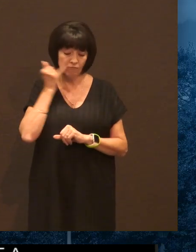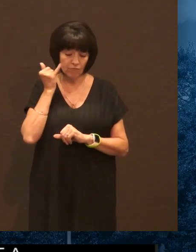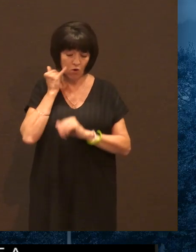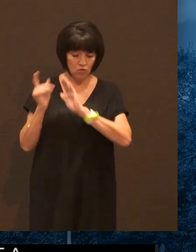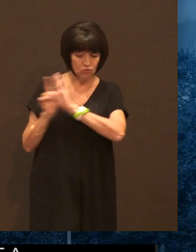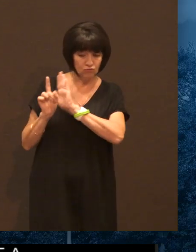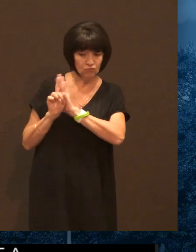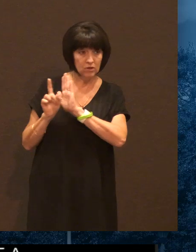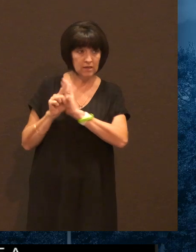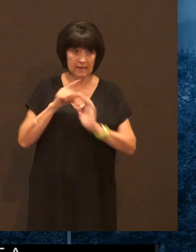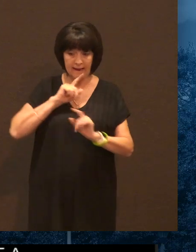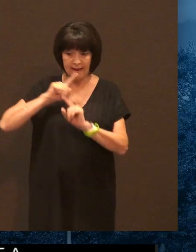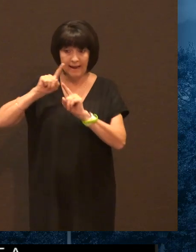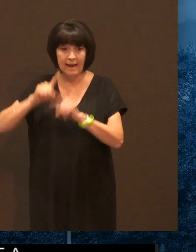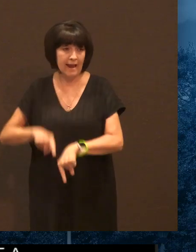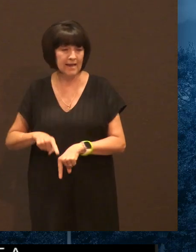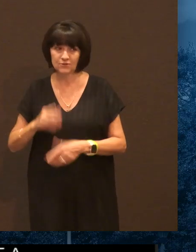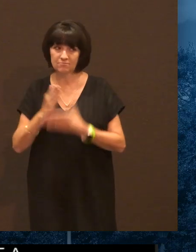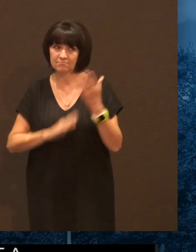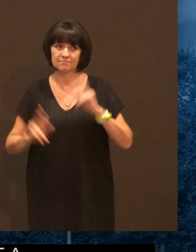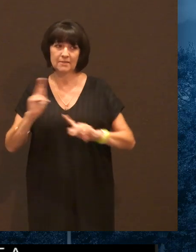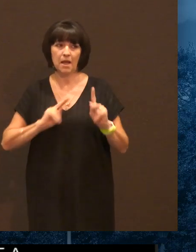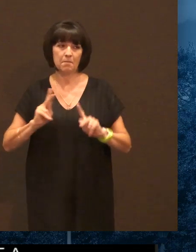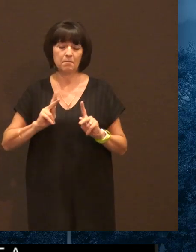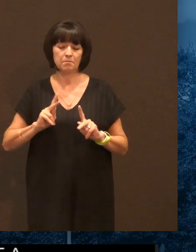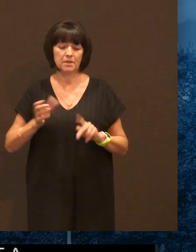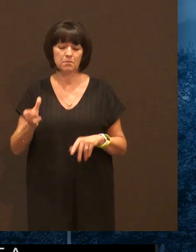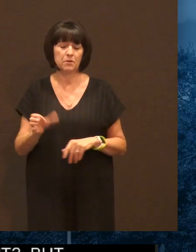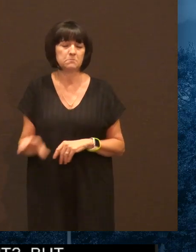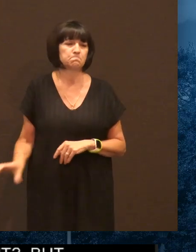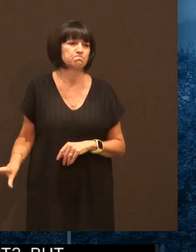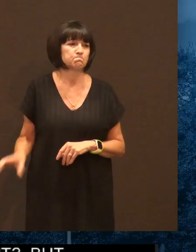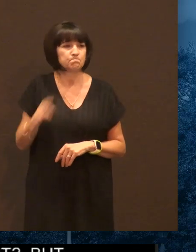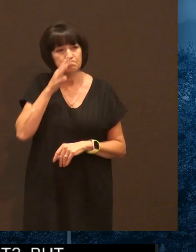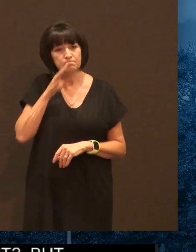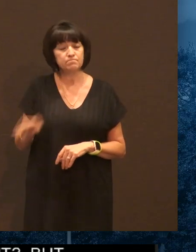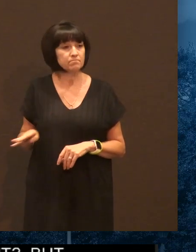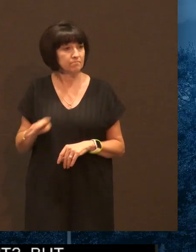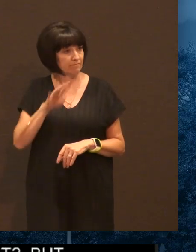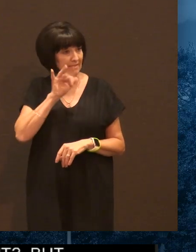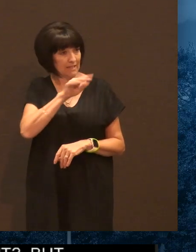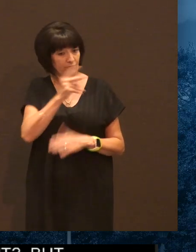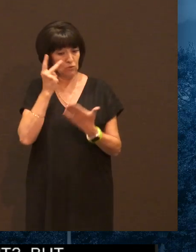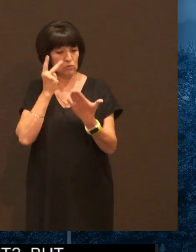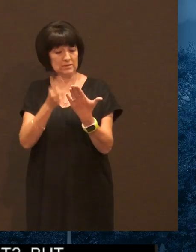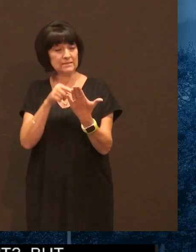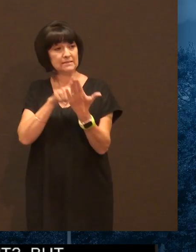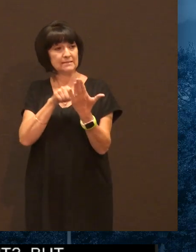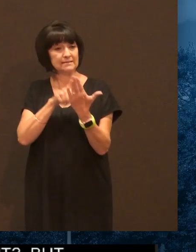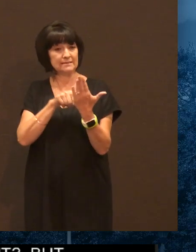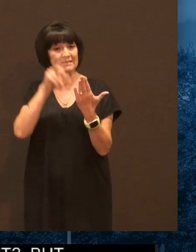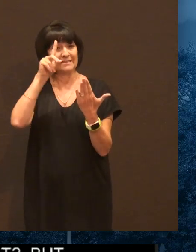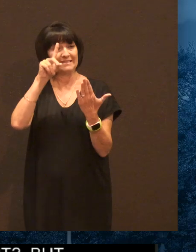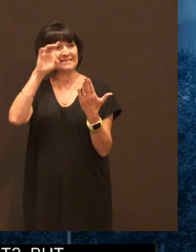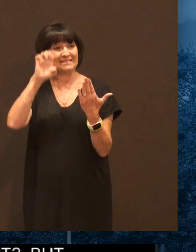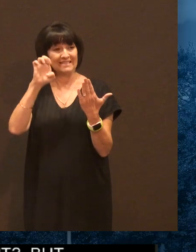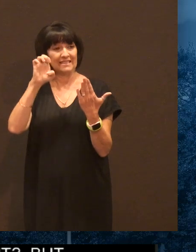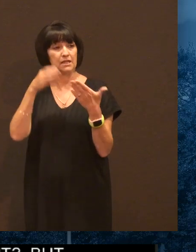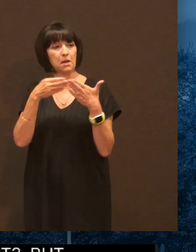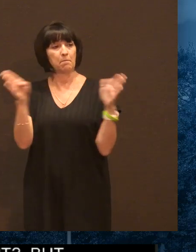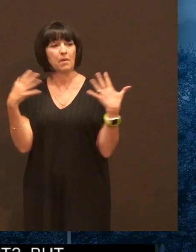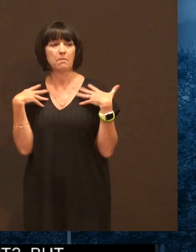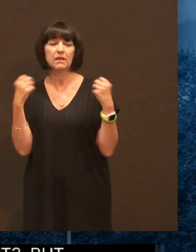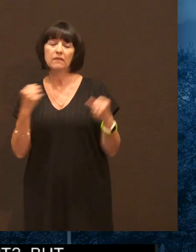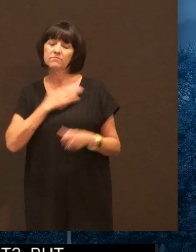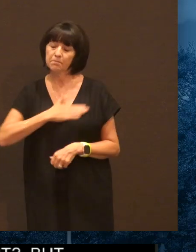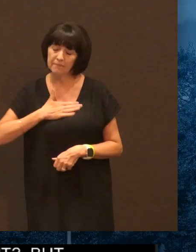want to encourage people is to take our call. If you see on your phone a call from DE Public Health, please